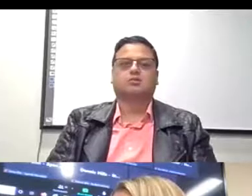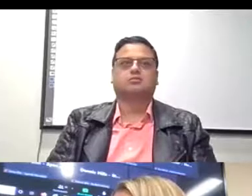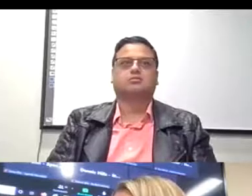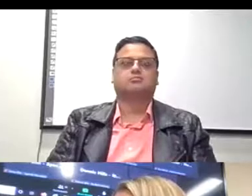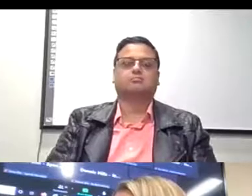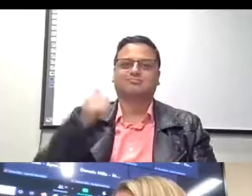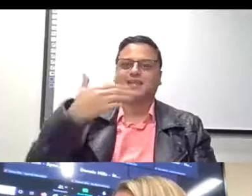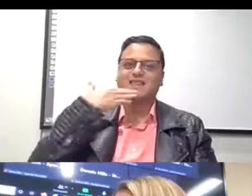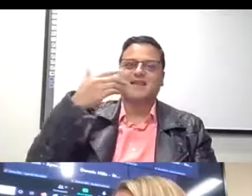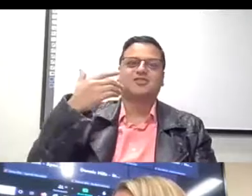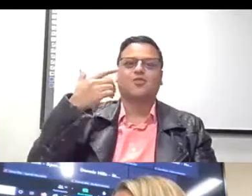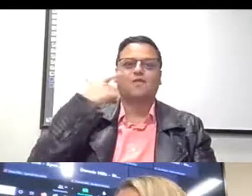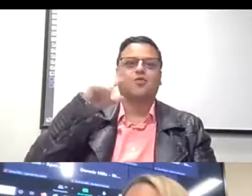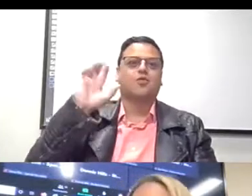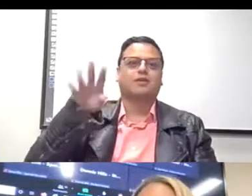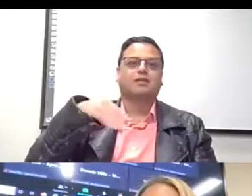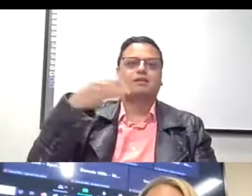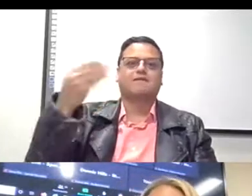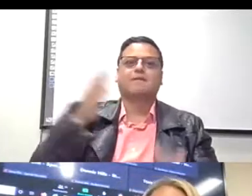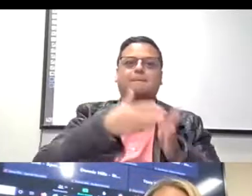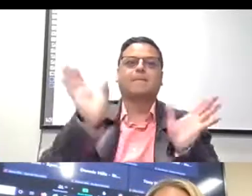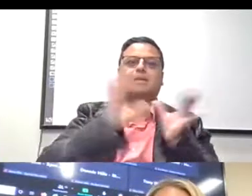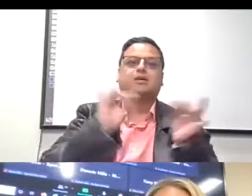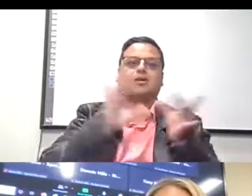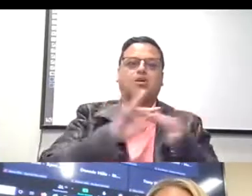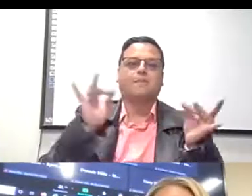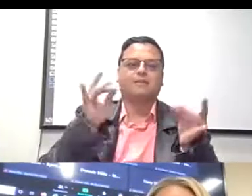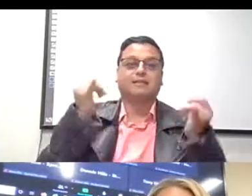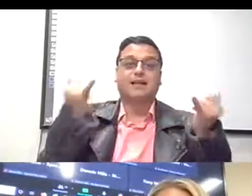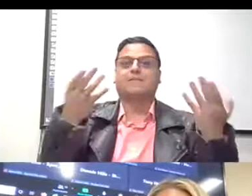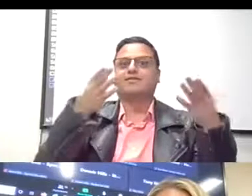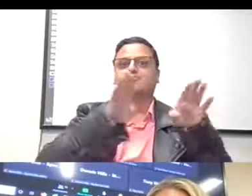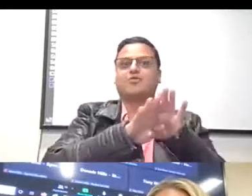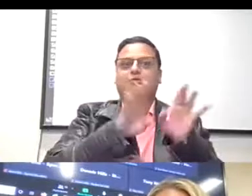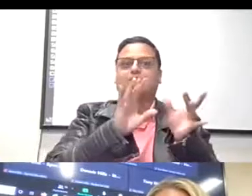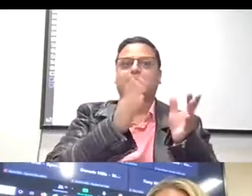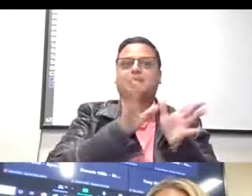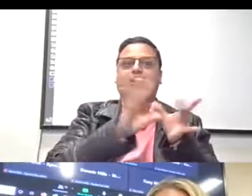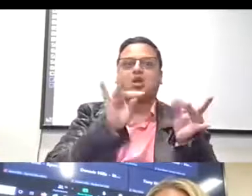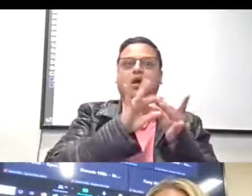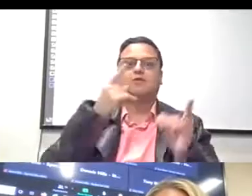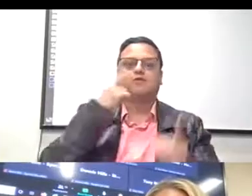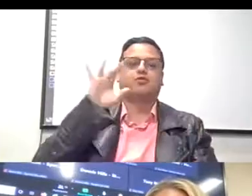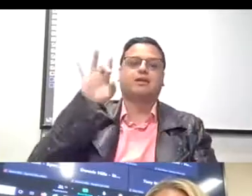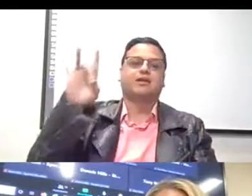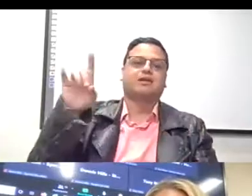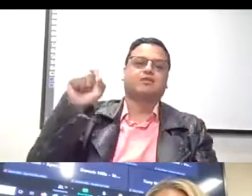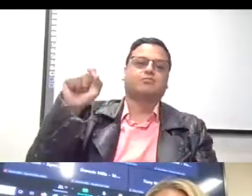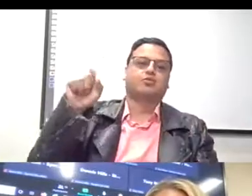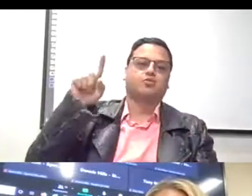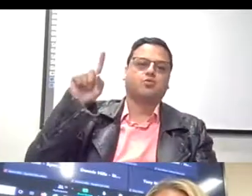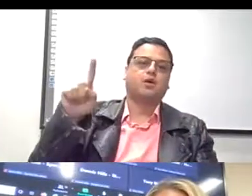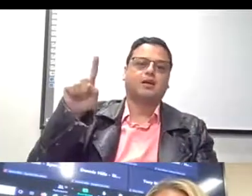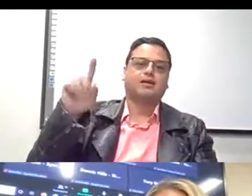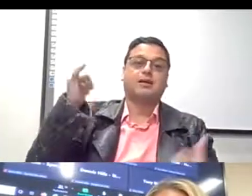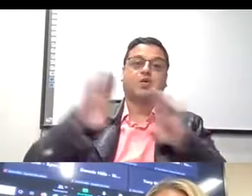Great. Thank you for everyone for providing your public comments. I'm going to officially close the public comment on item 8.1, opening